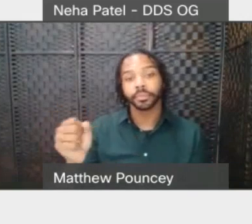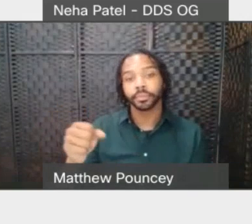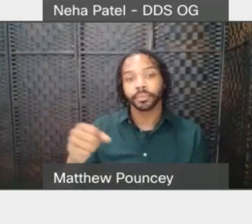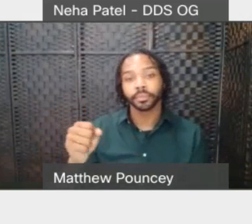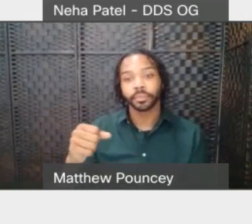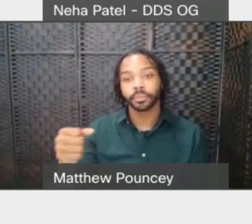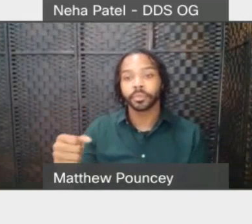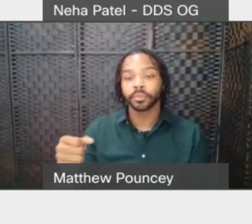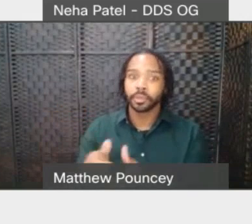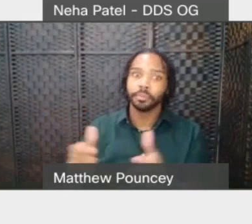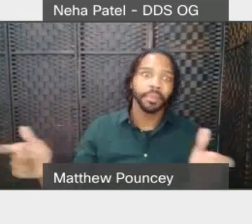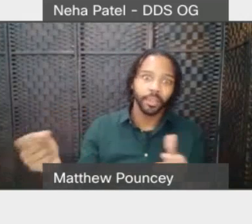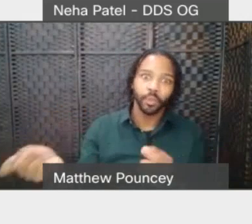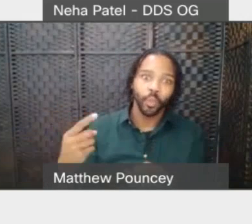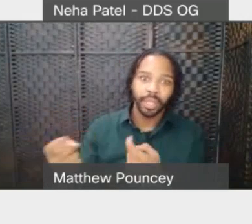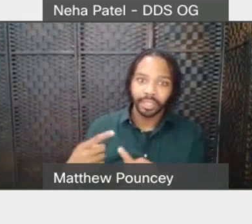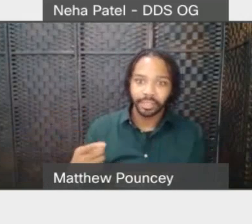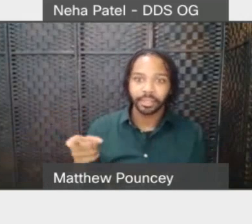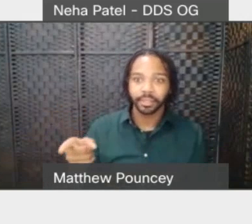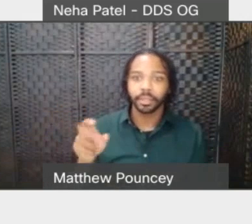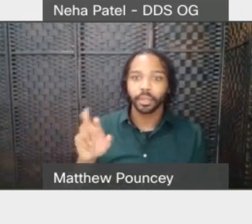big question, Robin.